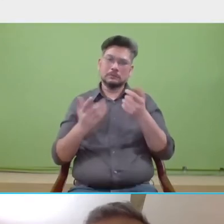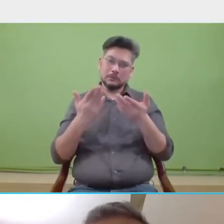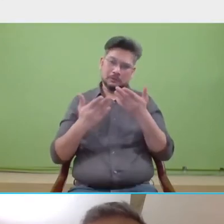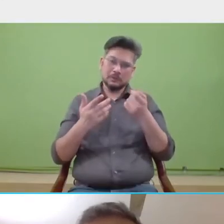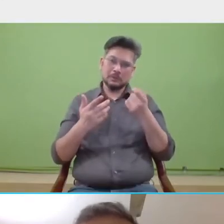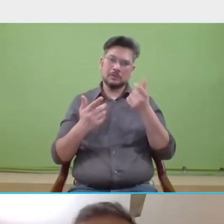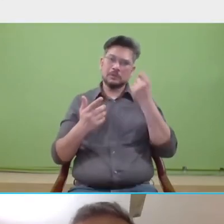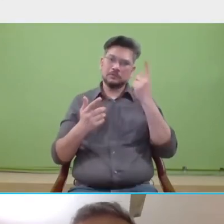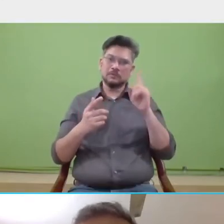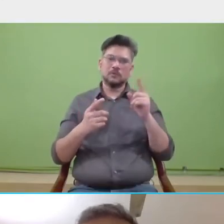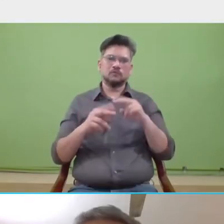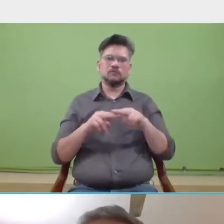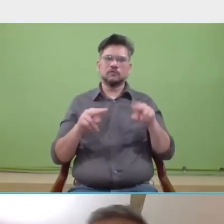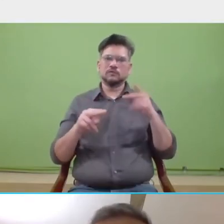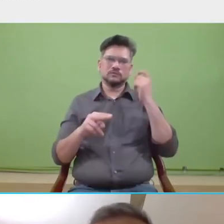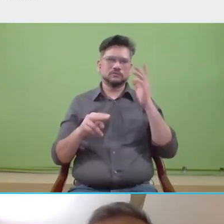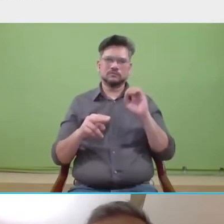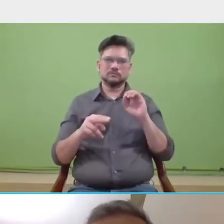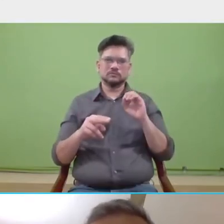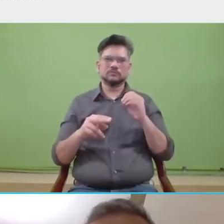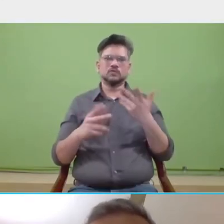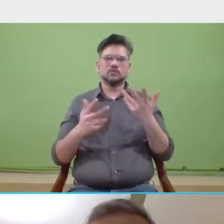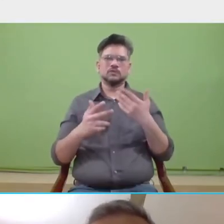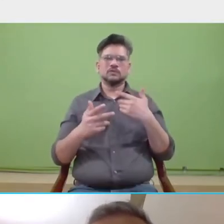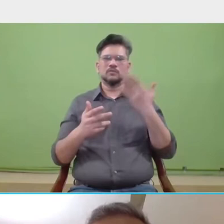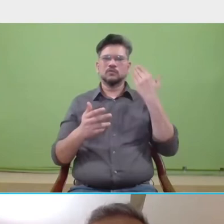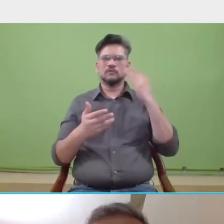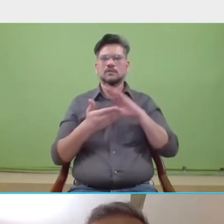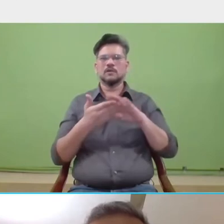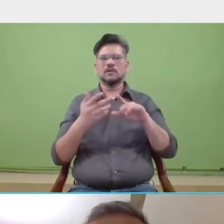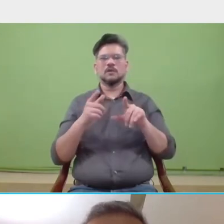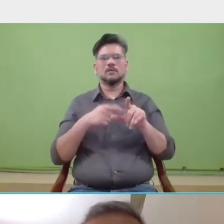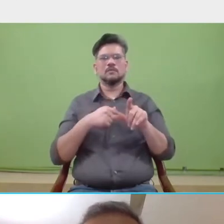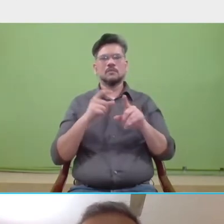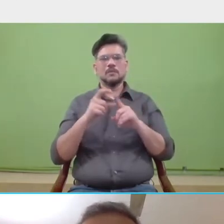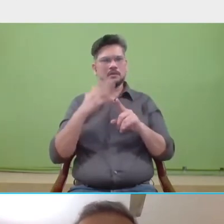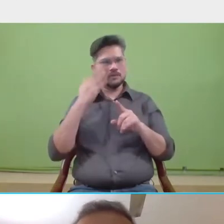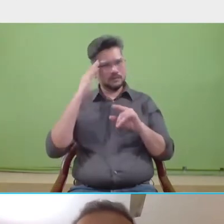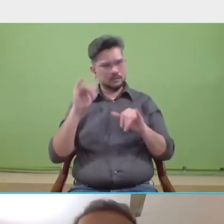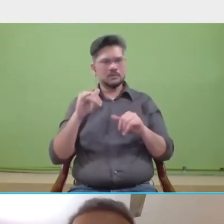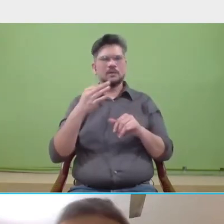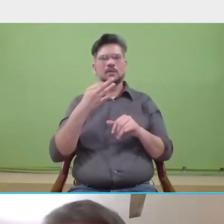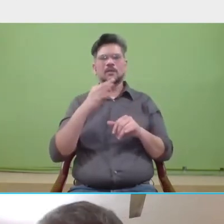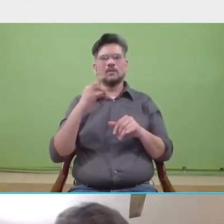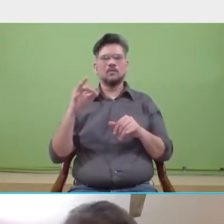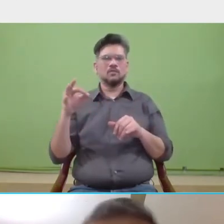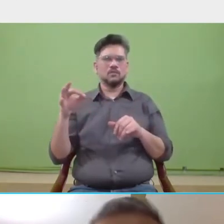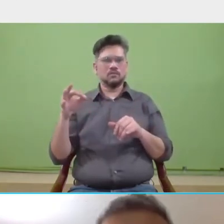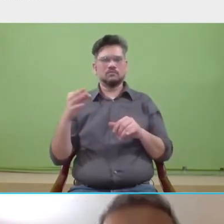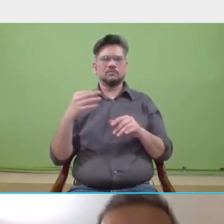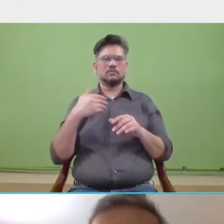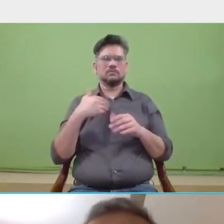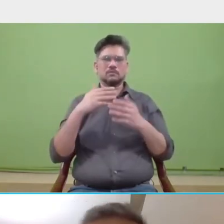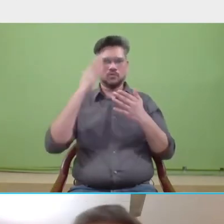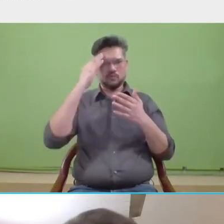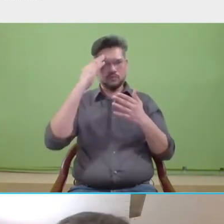right because i know a bit of telugu i've lived in hyderabad so i will probably be able to connect something and i'm a linguist so i'll be able